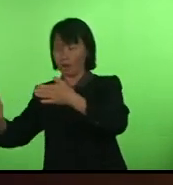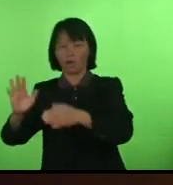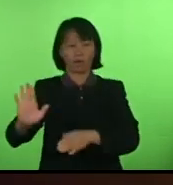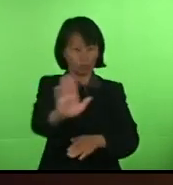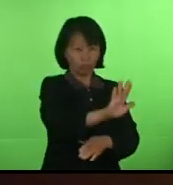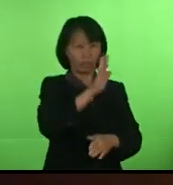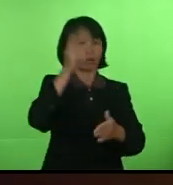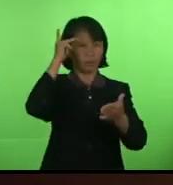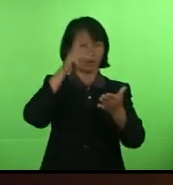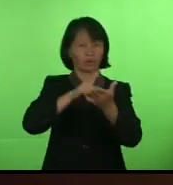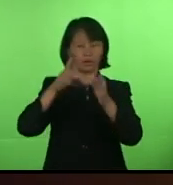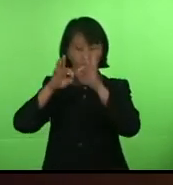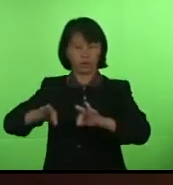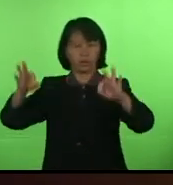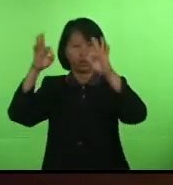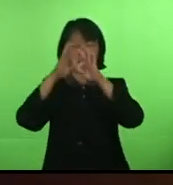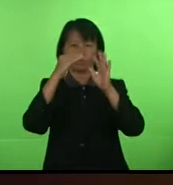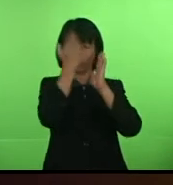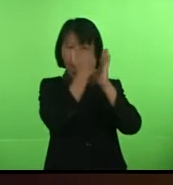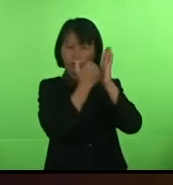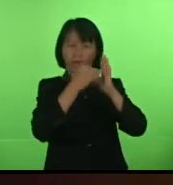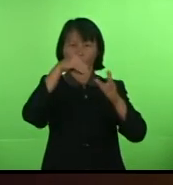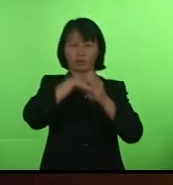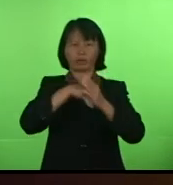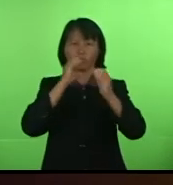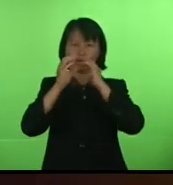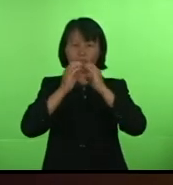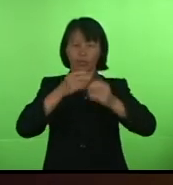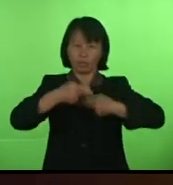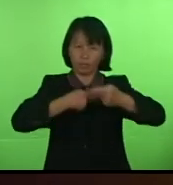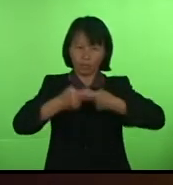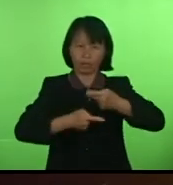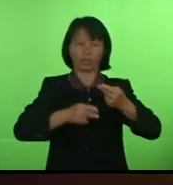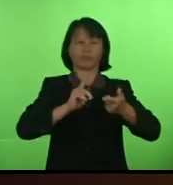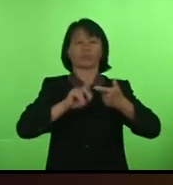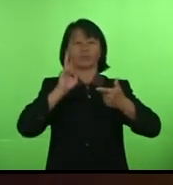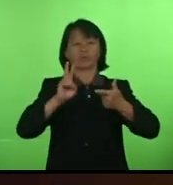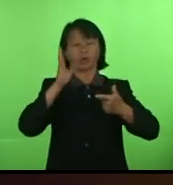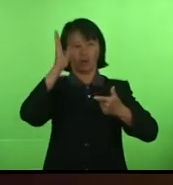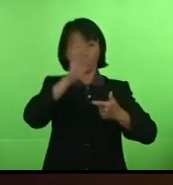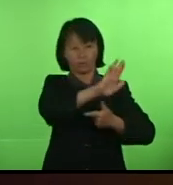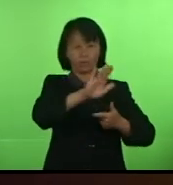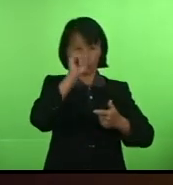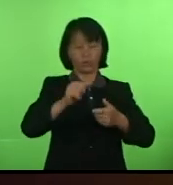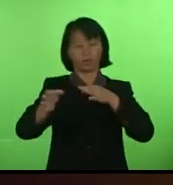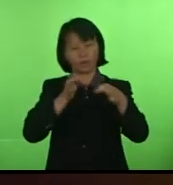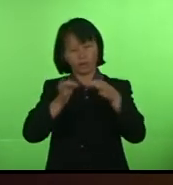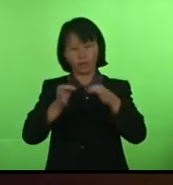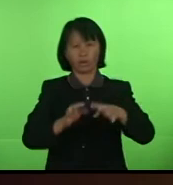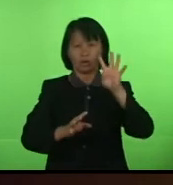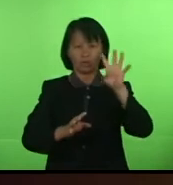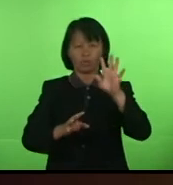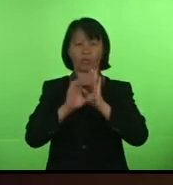identify important elements in the communication process. The next one will be, you'll be able to describe 4 models